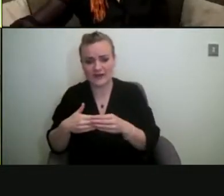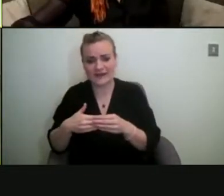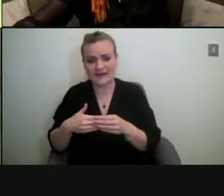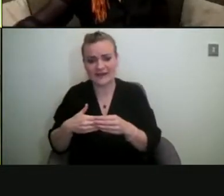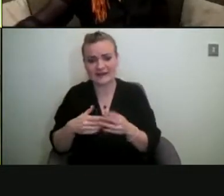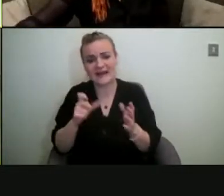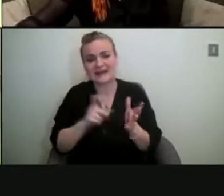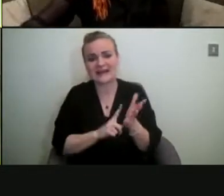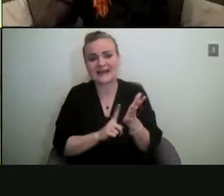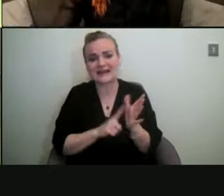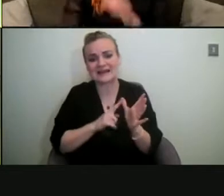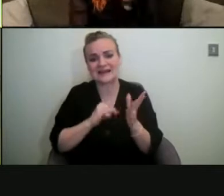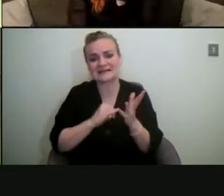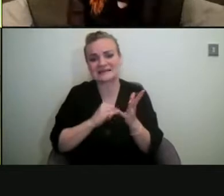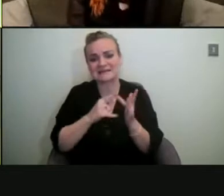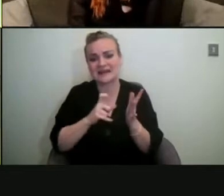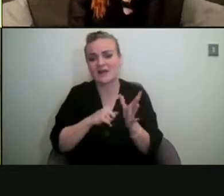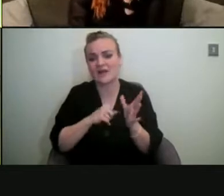also on stage?